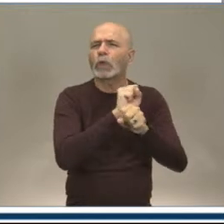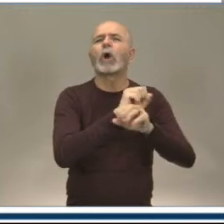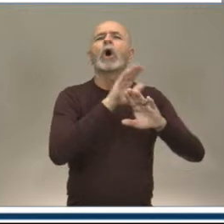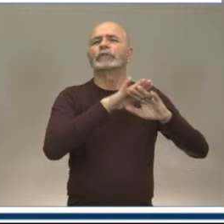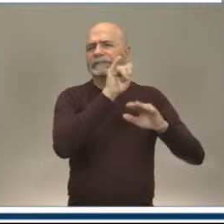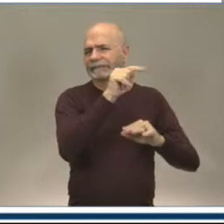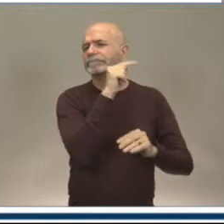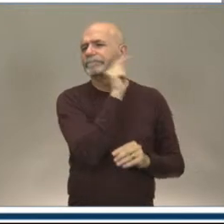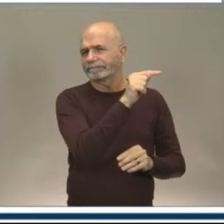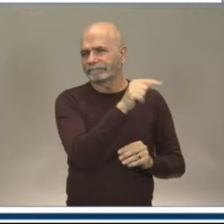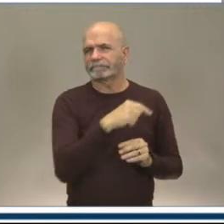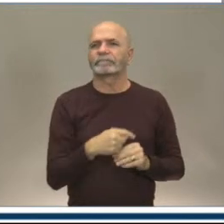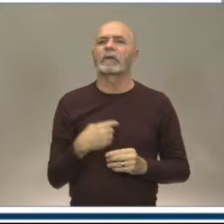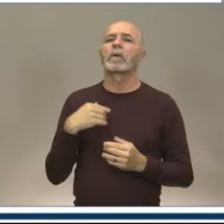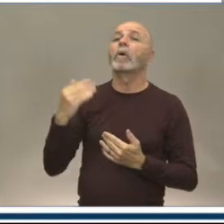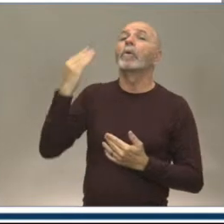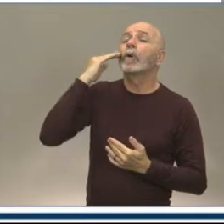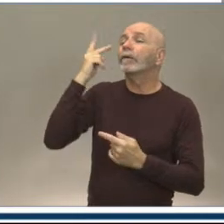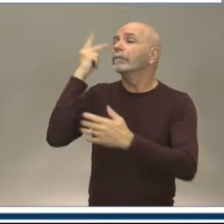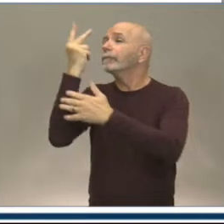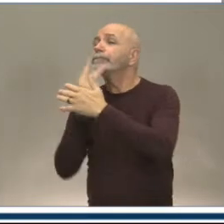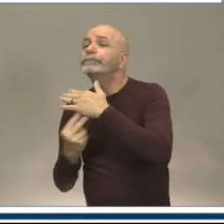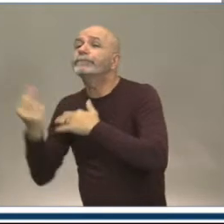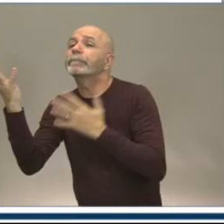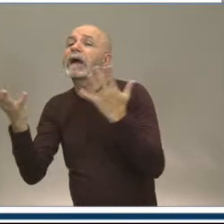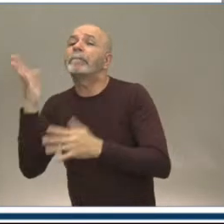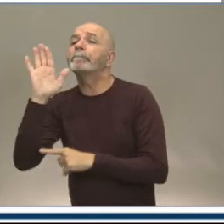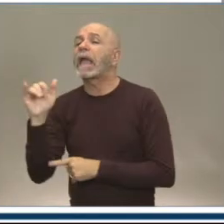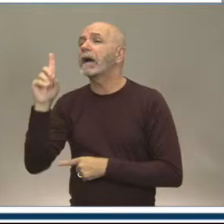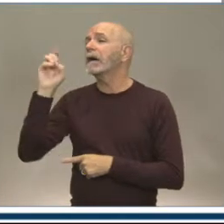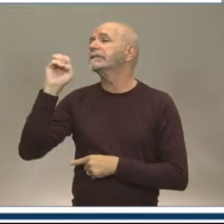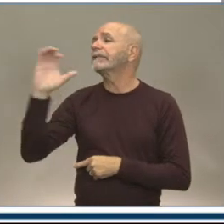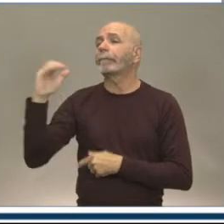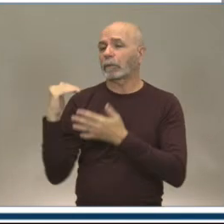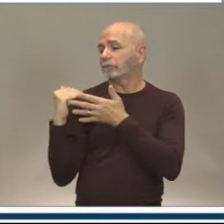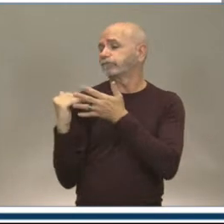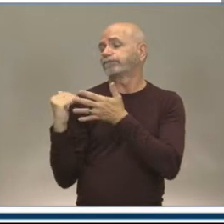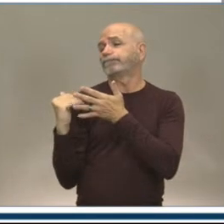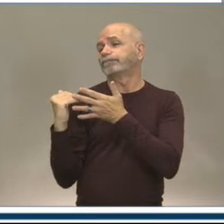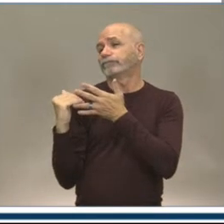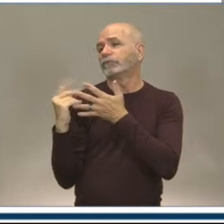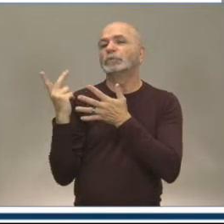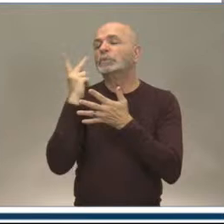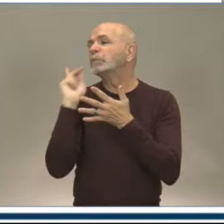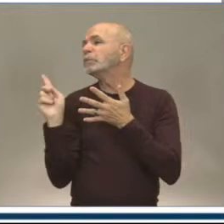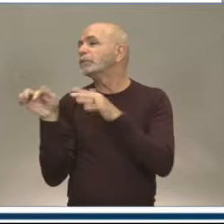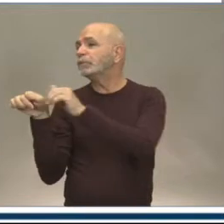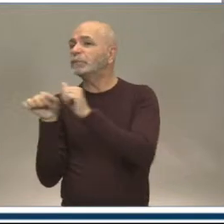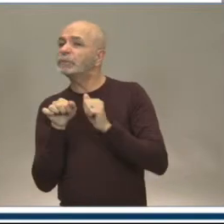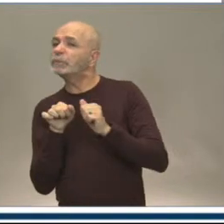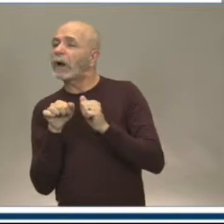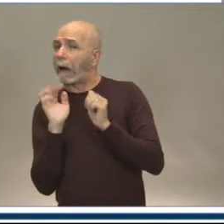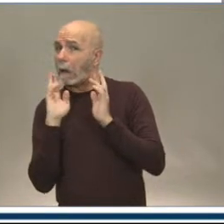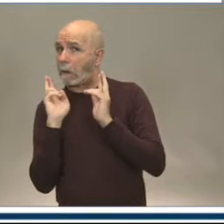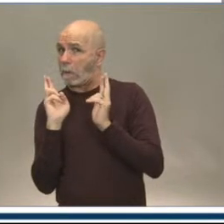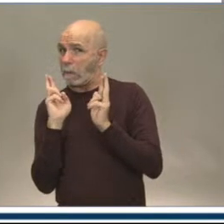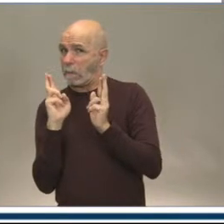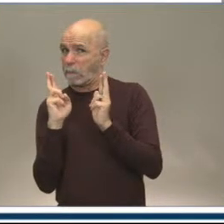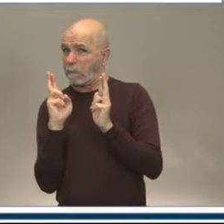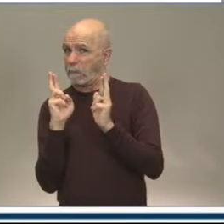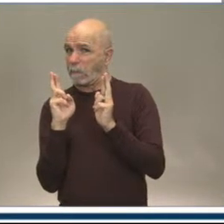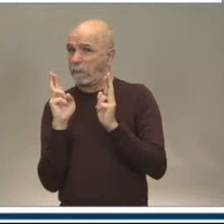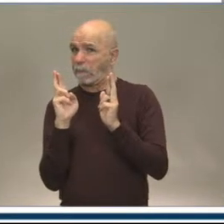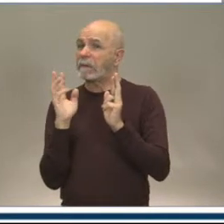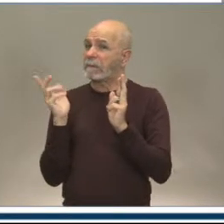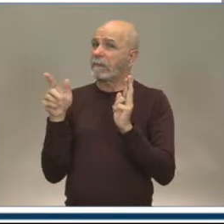final update in early December. But I'm hopeful that we will still be able to say that